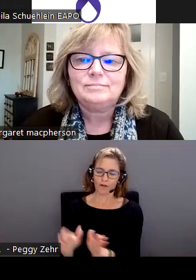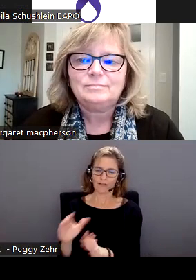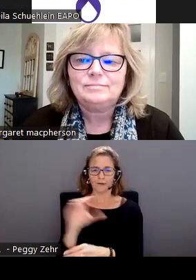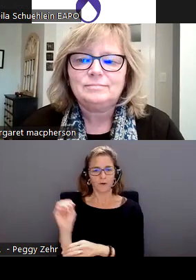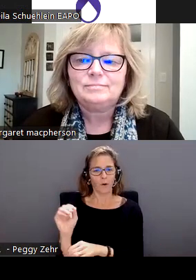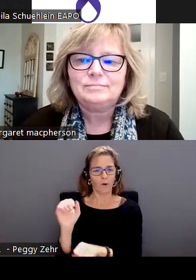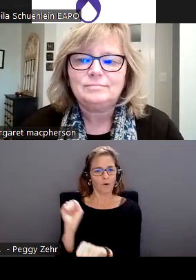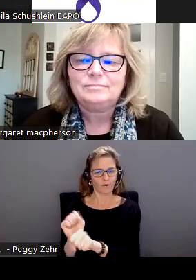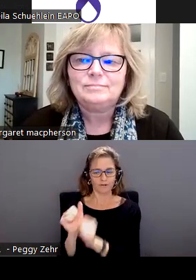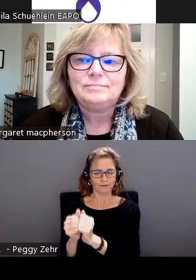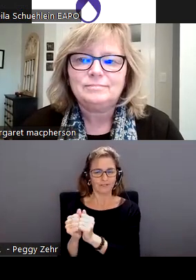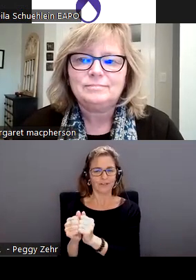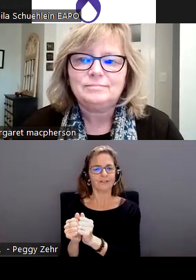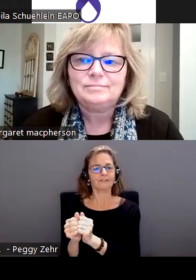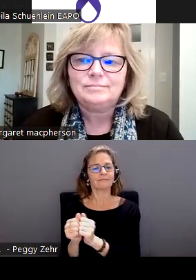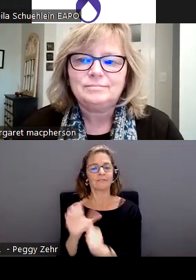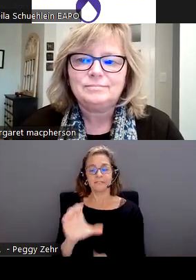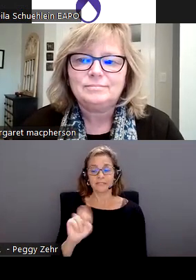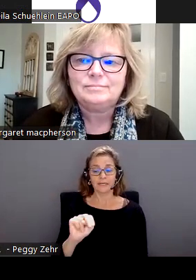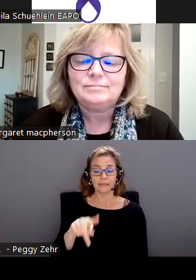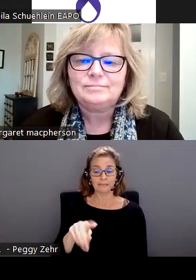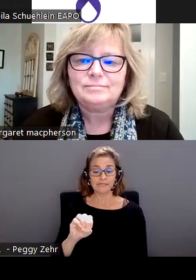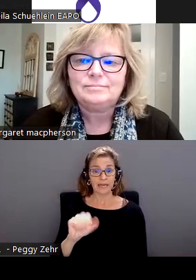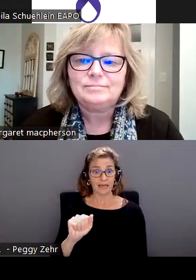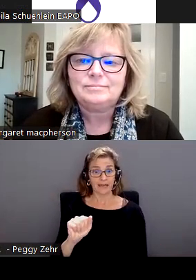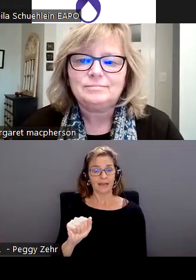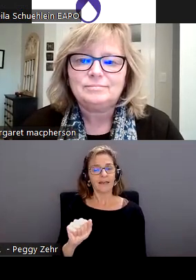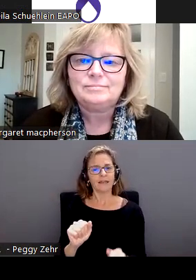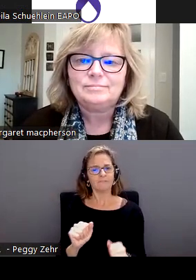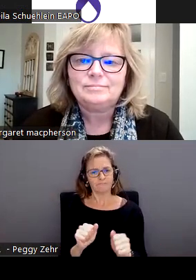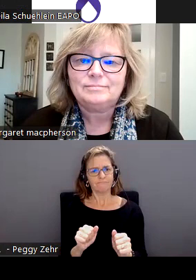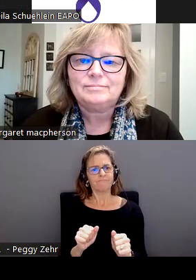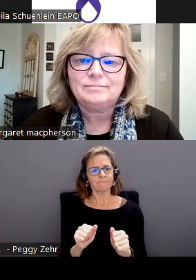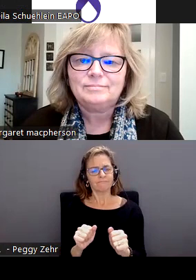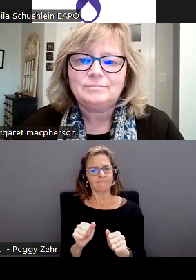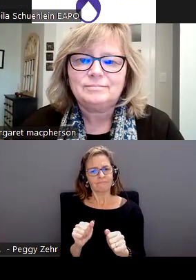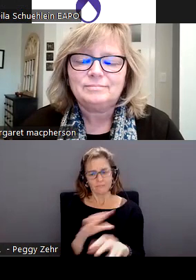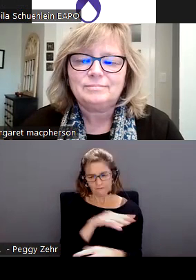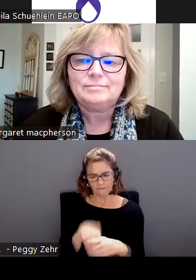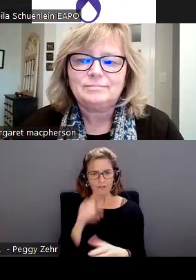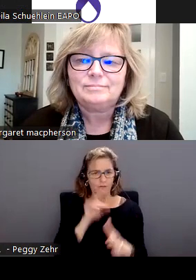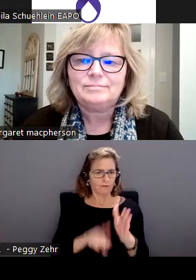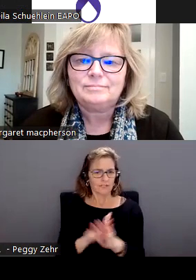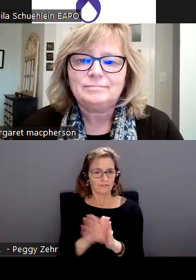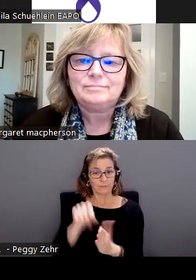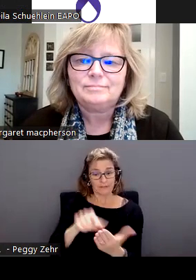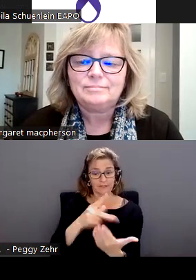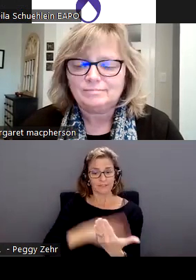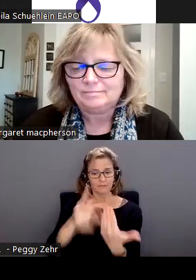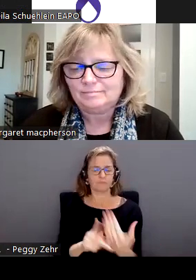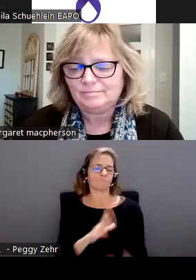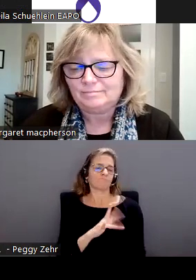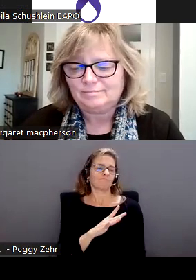CNPA was very, very involved in the building of the program and in what a program it's been so far. I attended most of